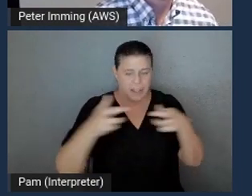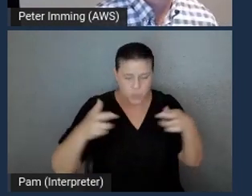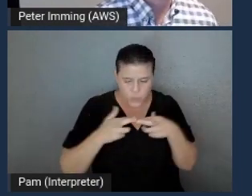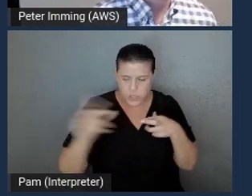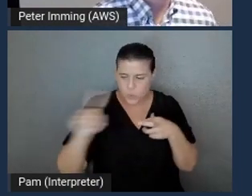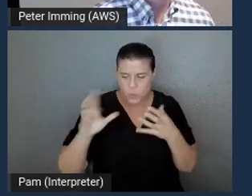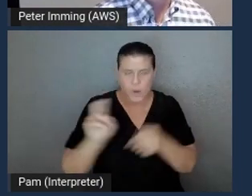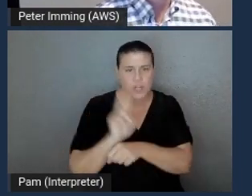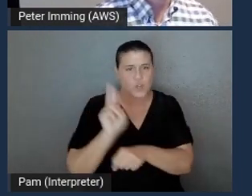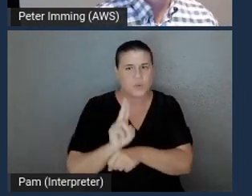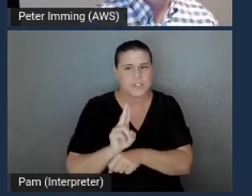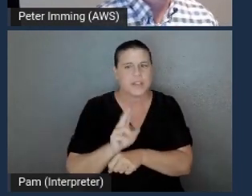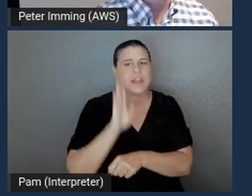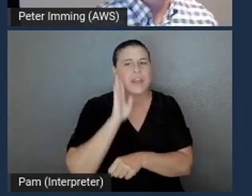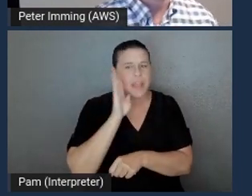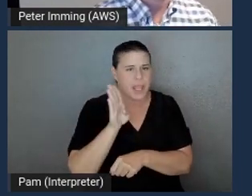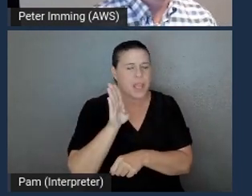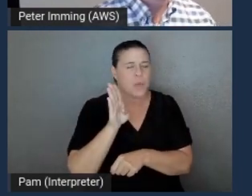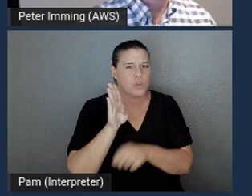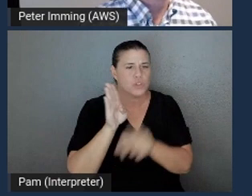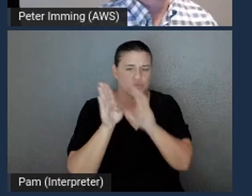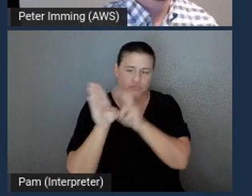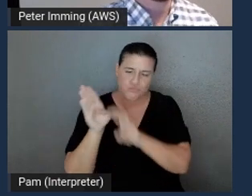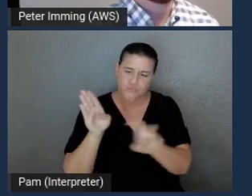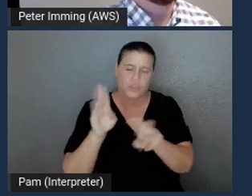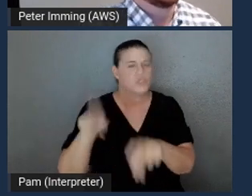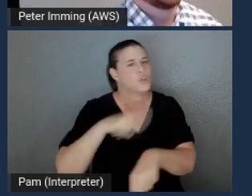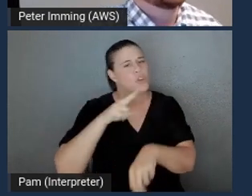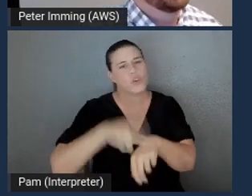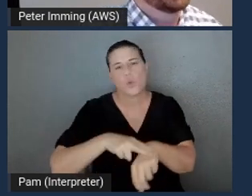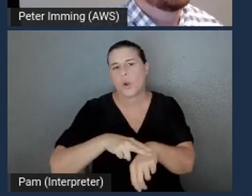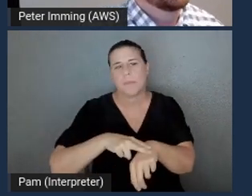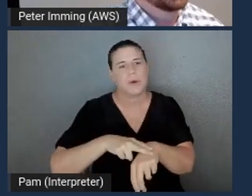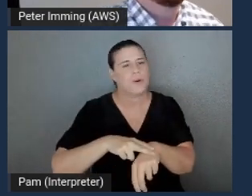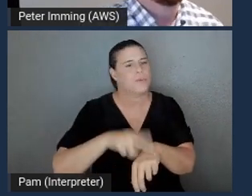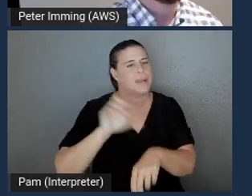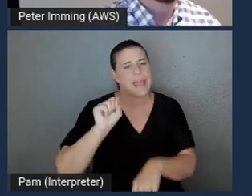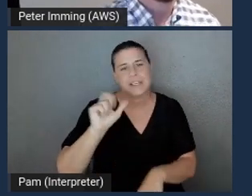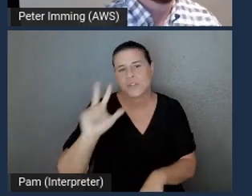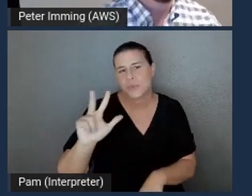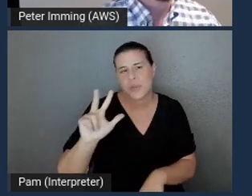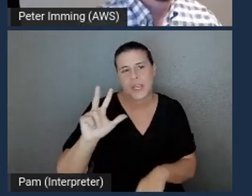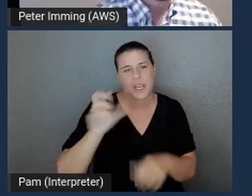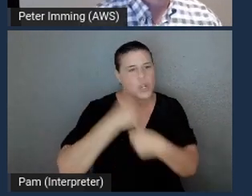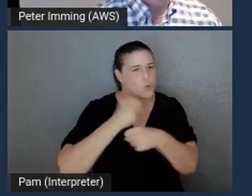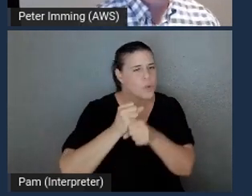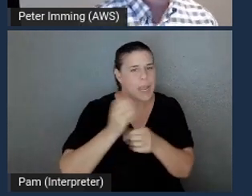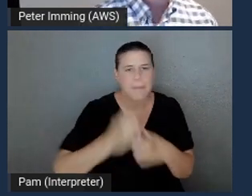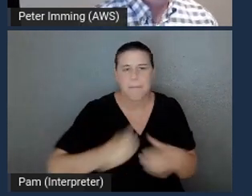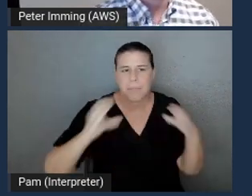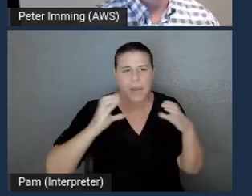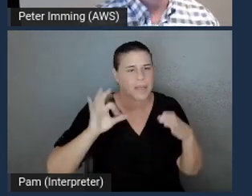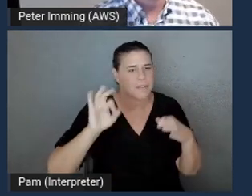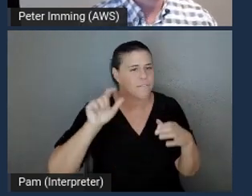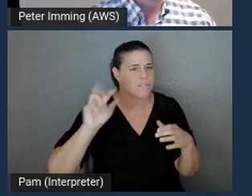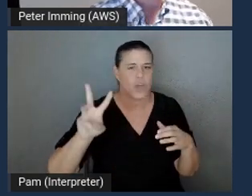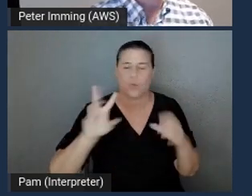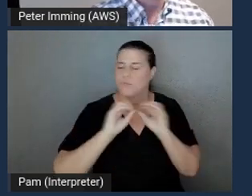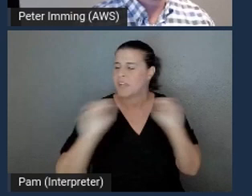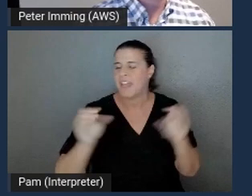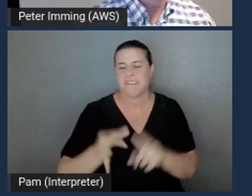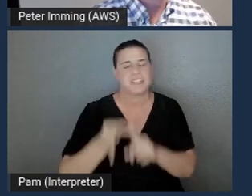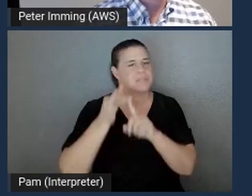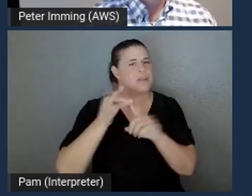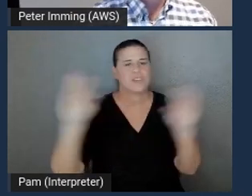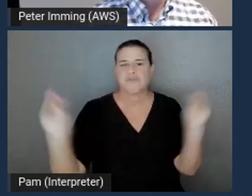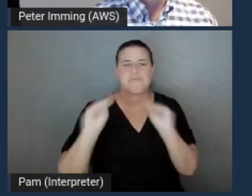use, it's just going to then take you to the normal existing S3 create bucket flow. So there's nothing special or magical